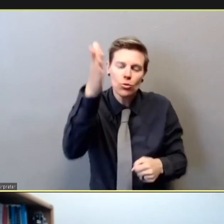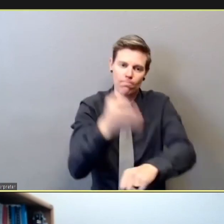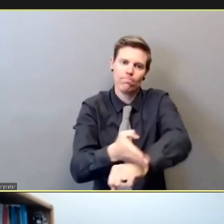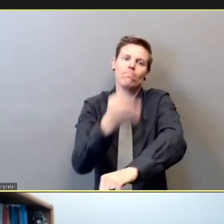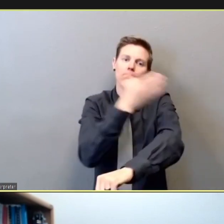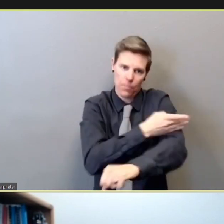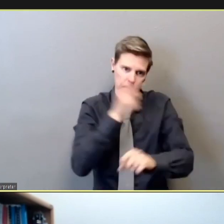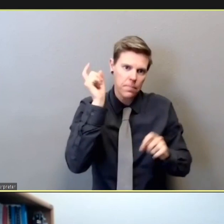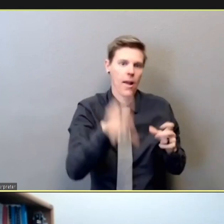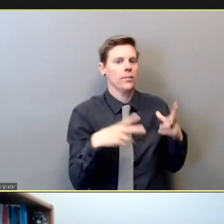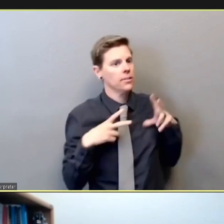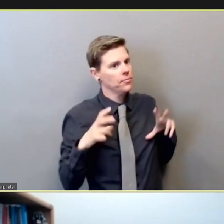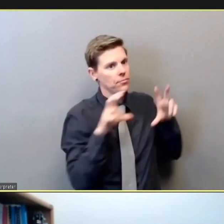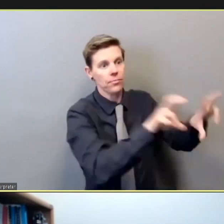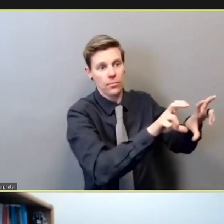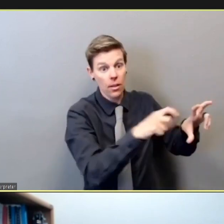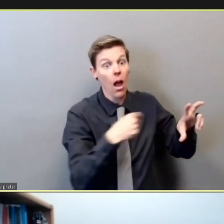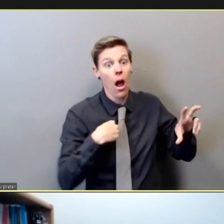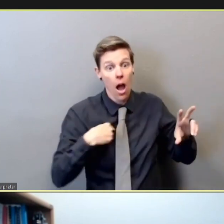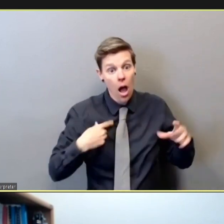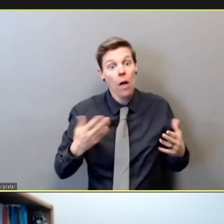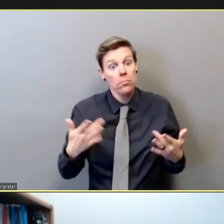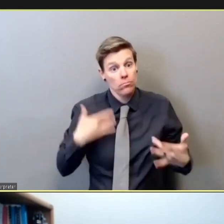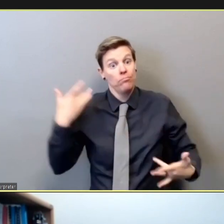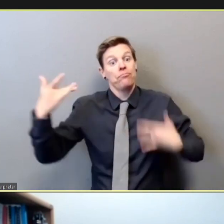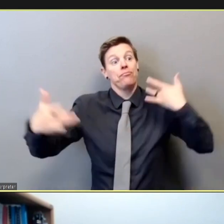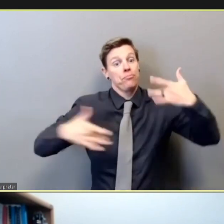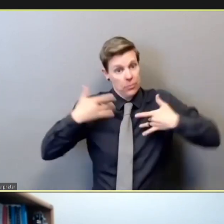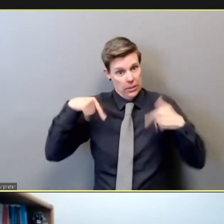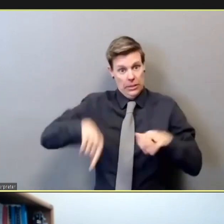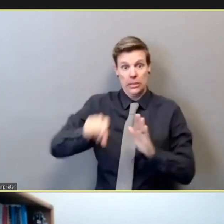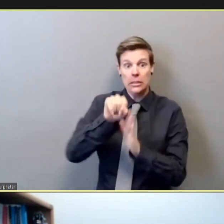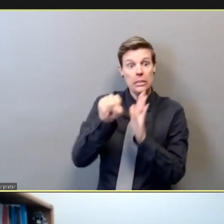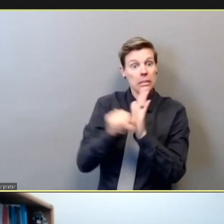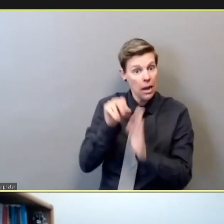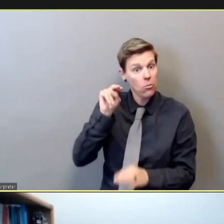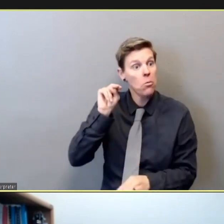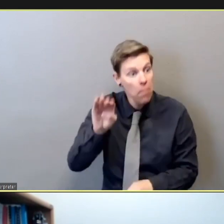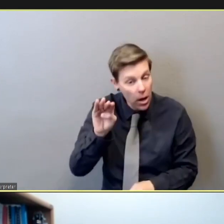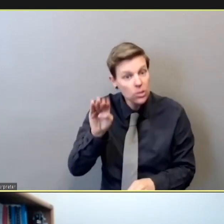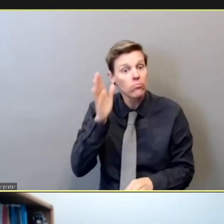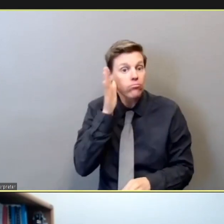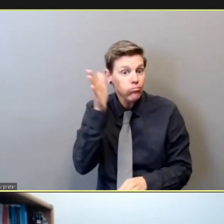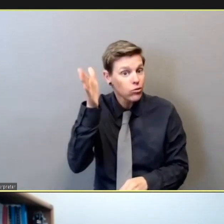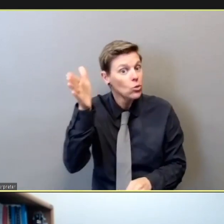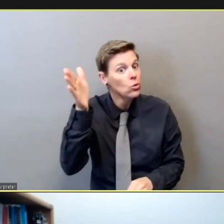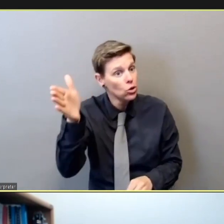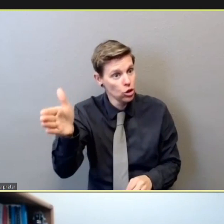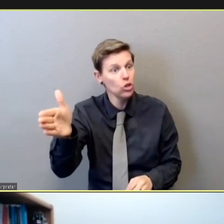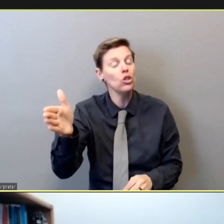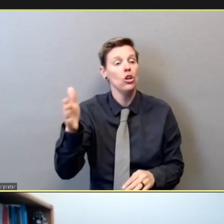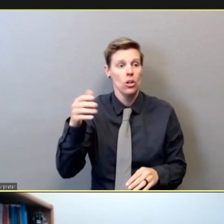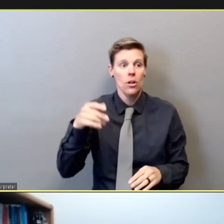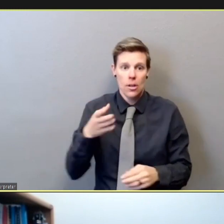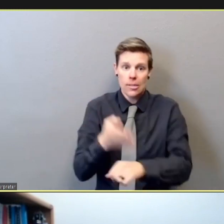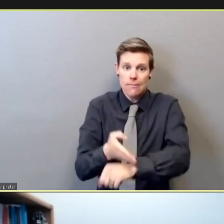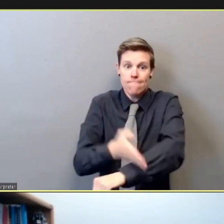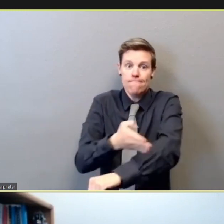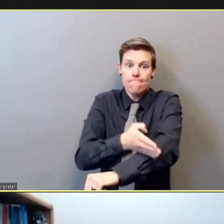thankful to see where we are now in this pandemic. And I'm very hopeful for the future that we'll be at a better place in a few months.